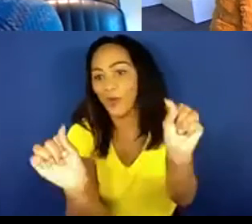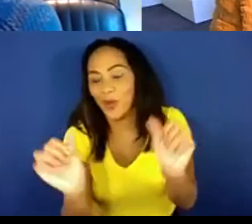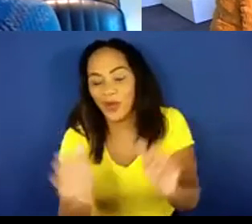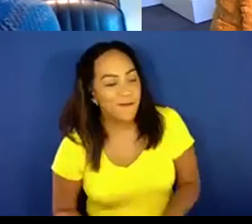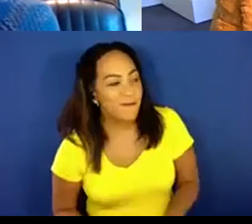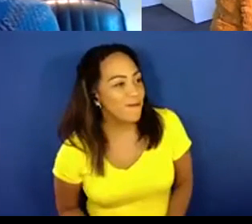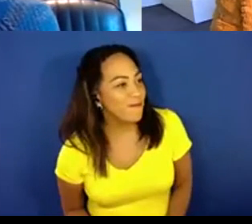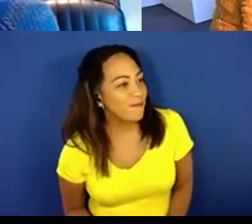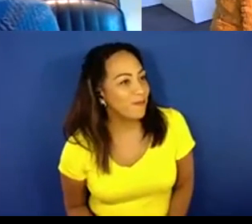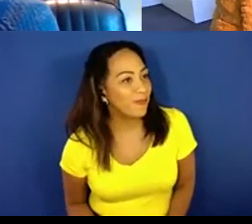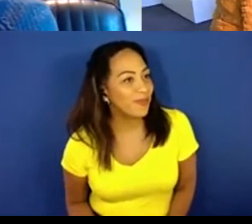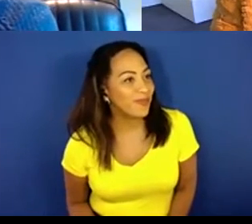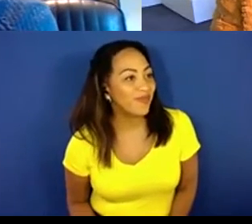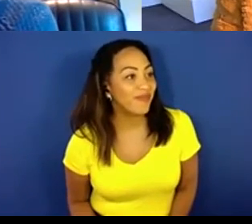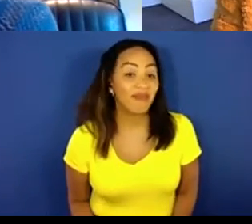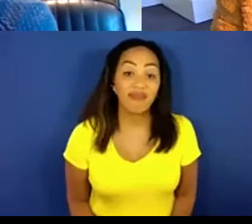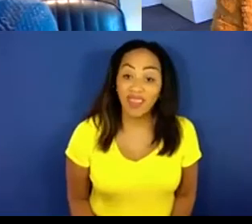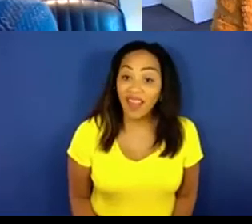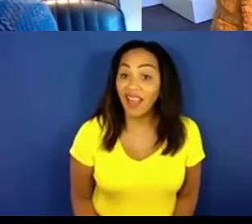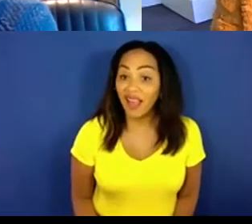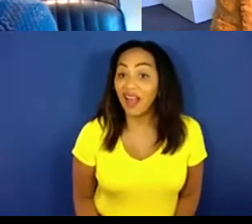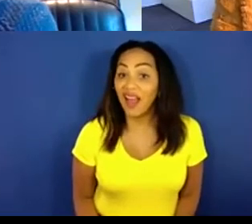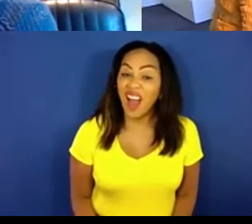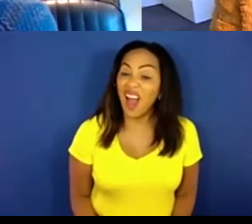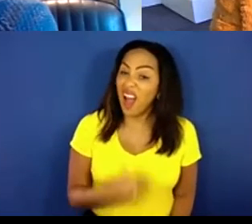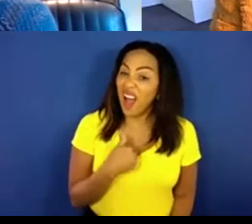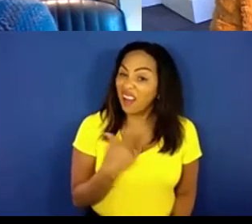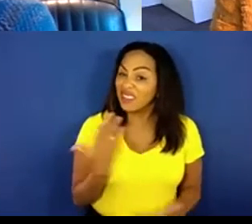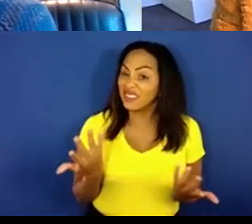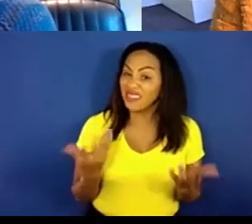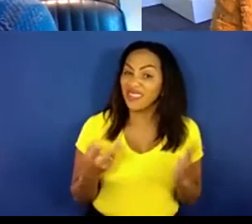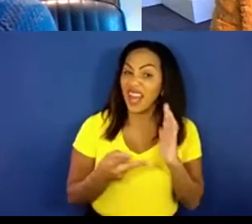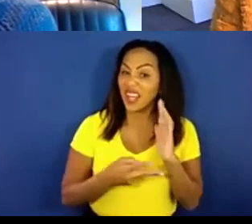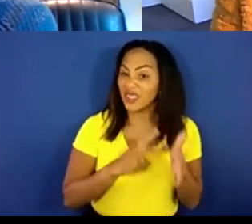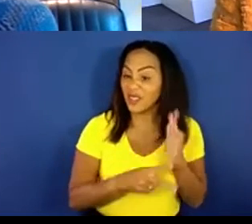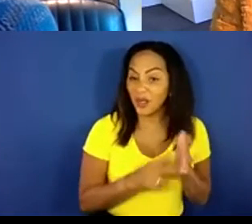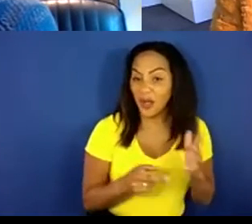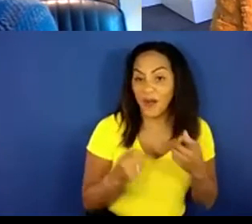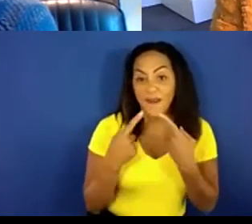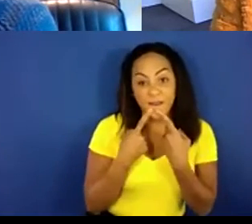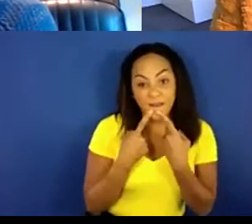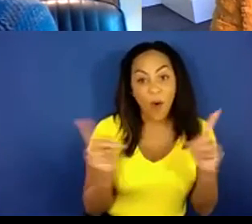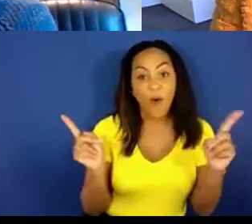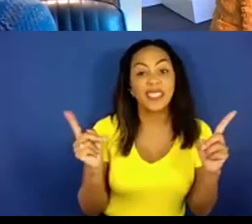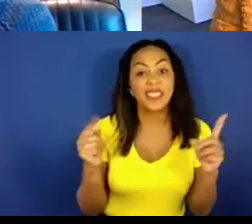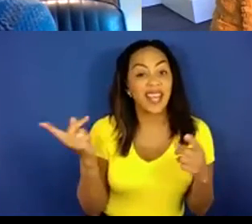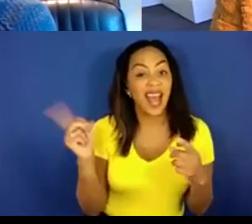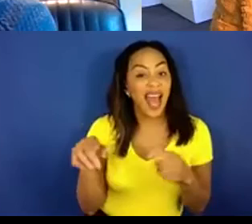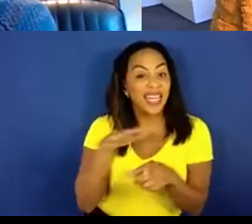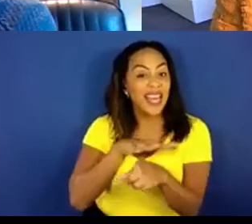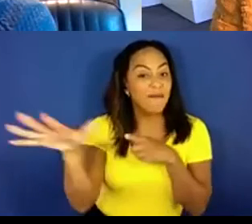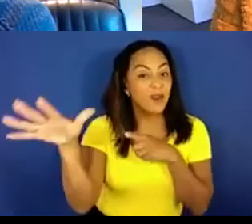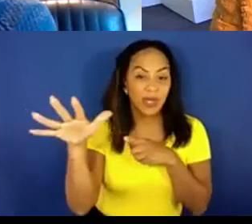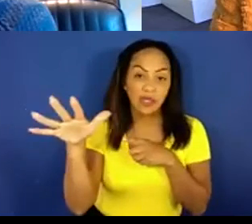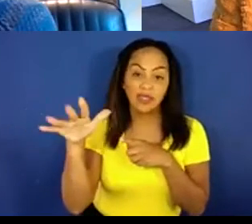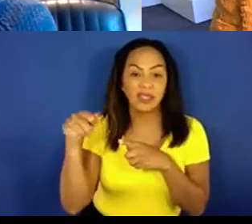And it's also, I think, as an organisation, just put Voice and Influence at the top of our agenda, really, and made